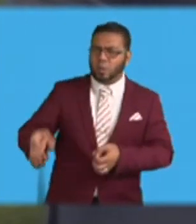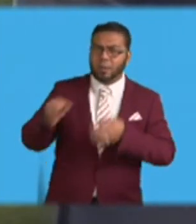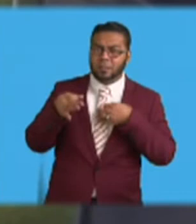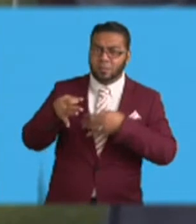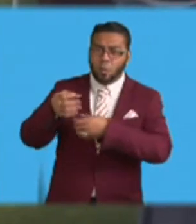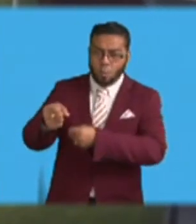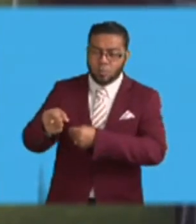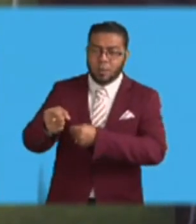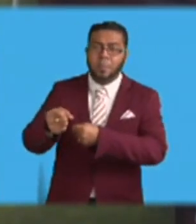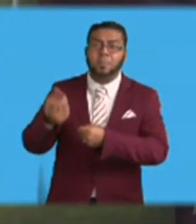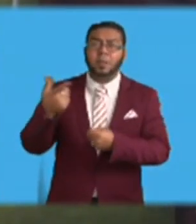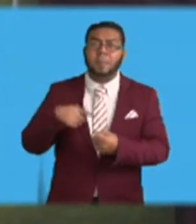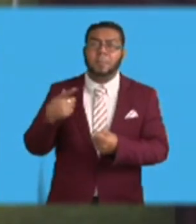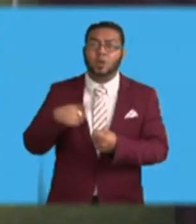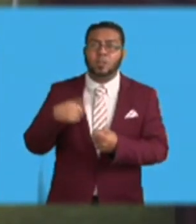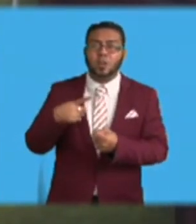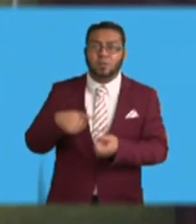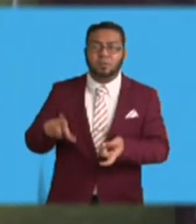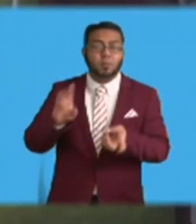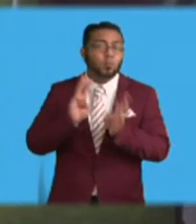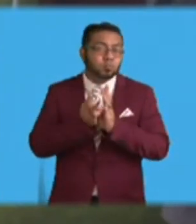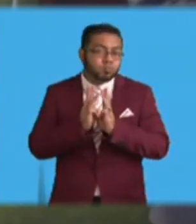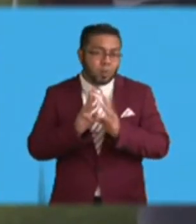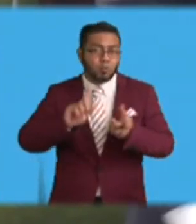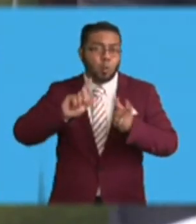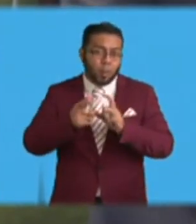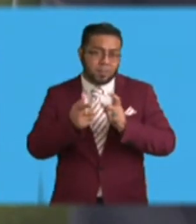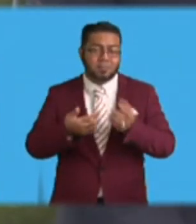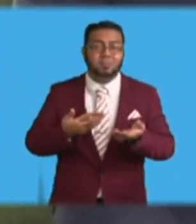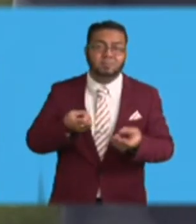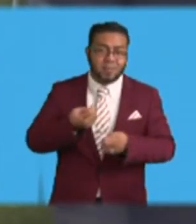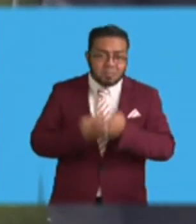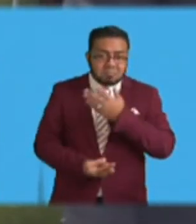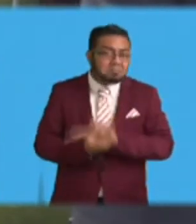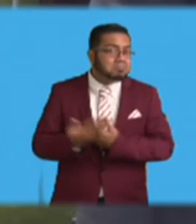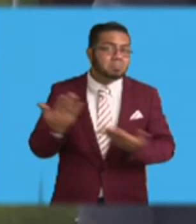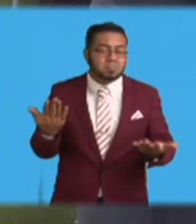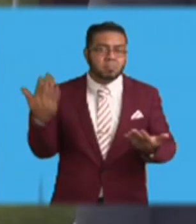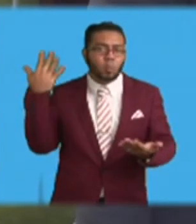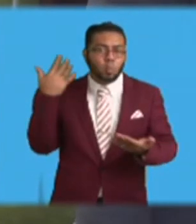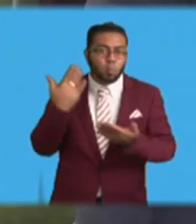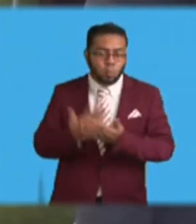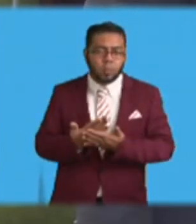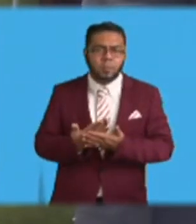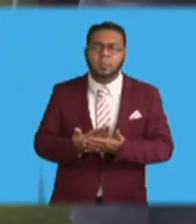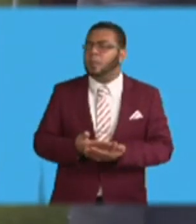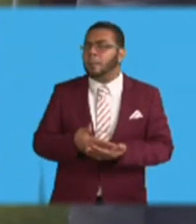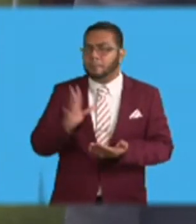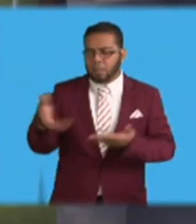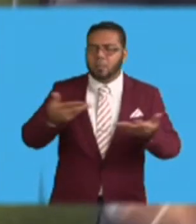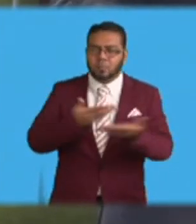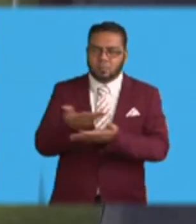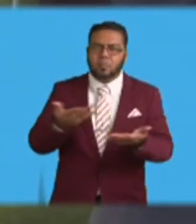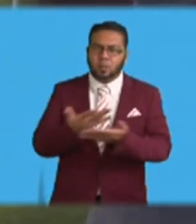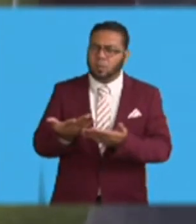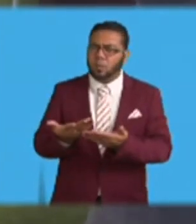them because of the climatic events that we had. But the consultations, Madam Speaker, follow a similar vein in respect